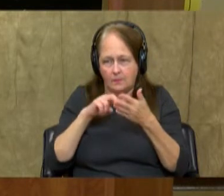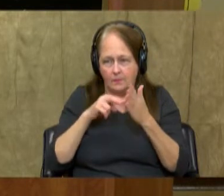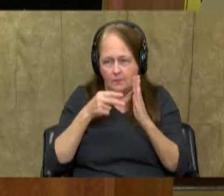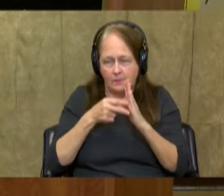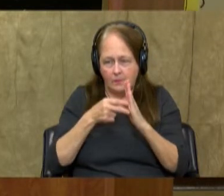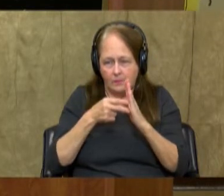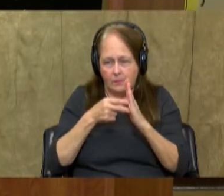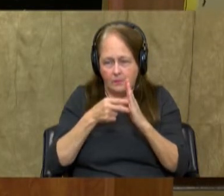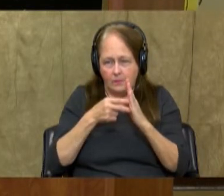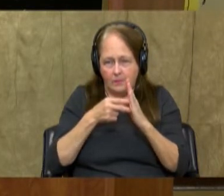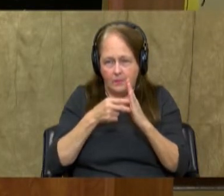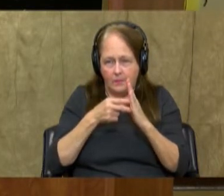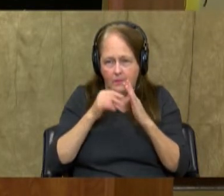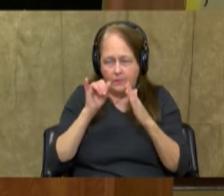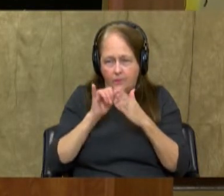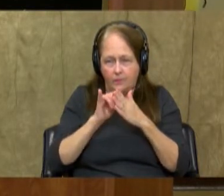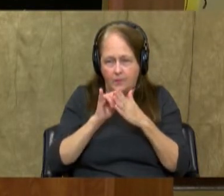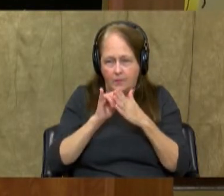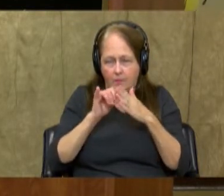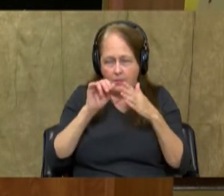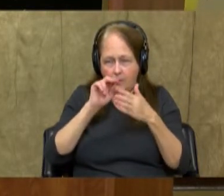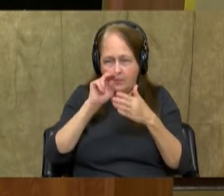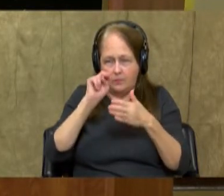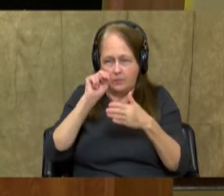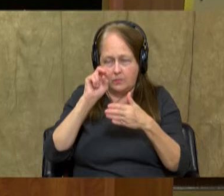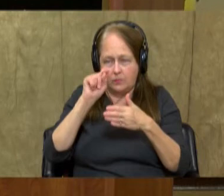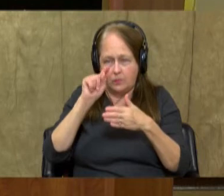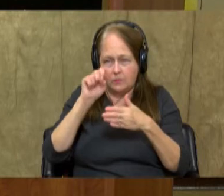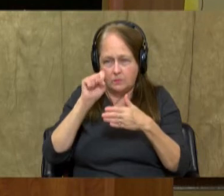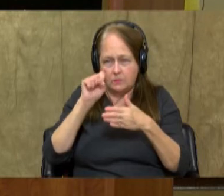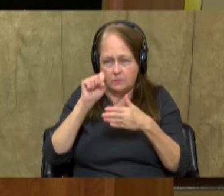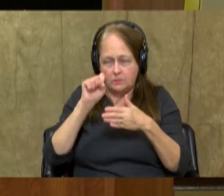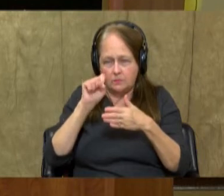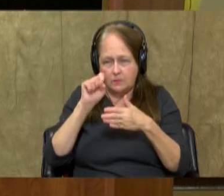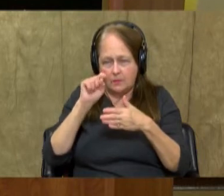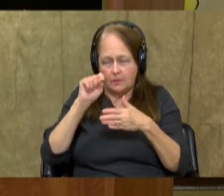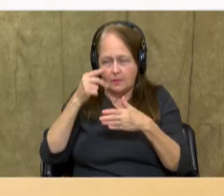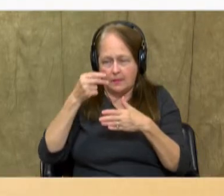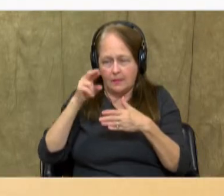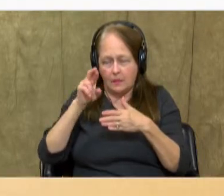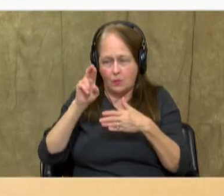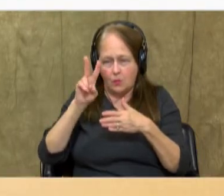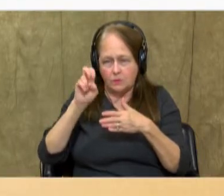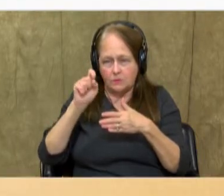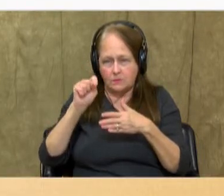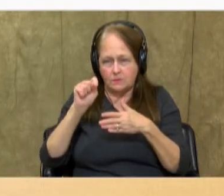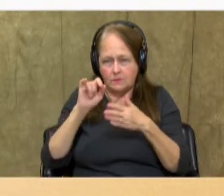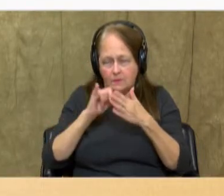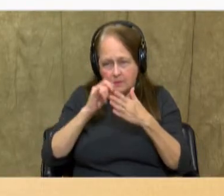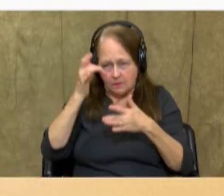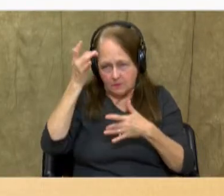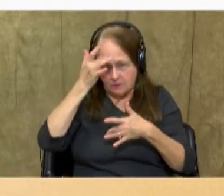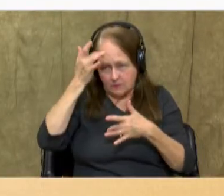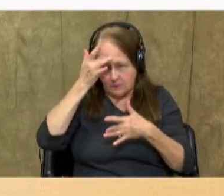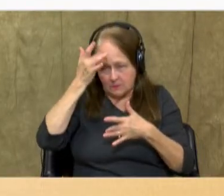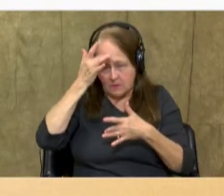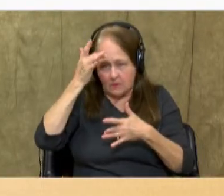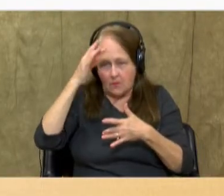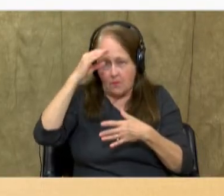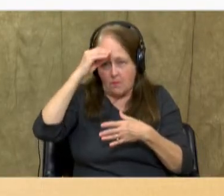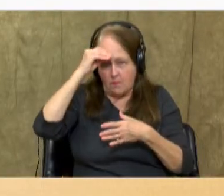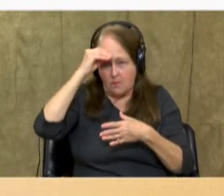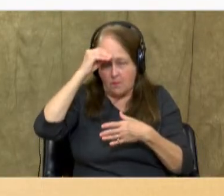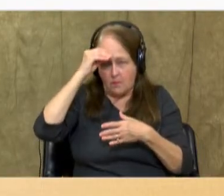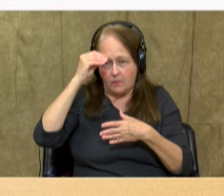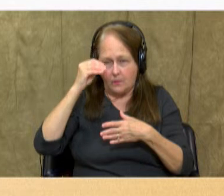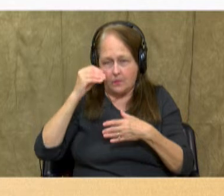notes again on this autobiography. We've already discussed in the first two paragraphs that he was a sick child. He had asthma. He